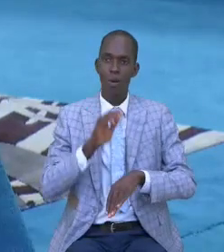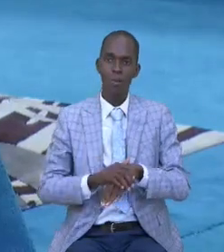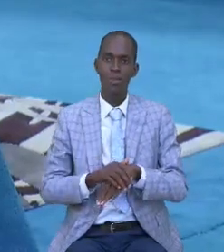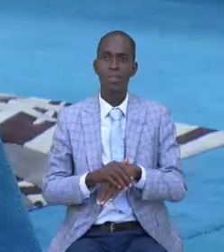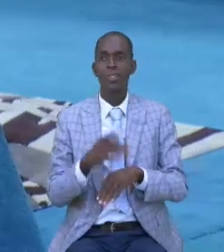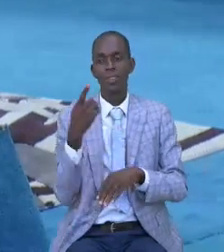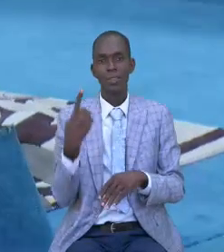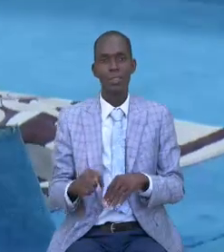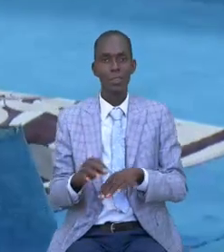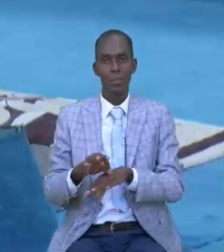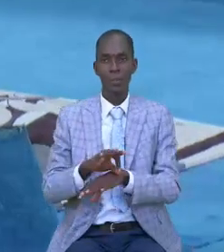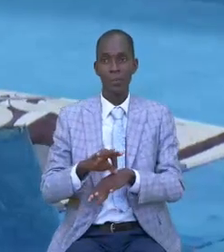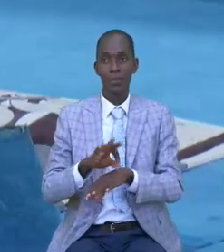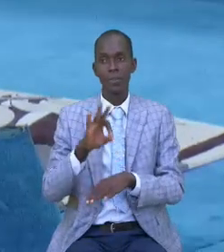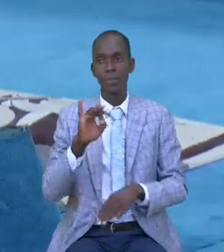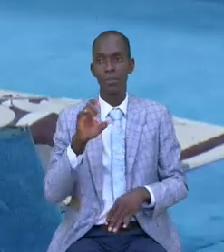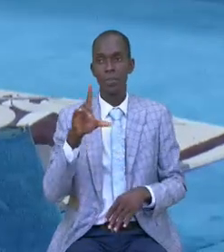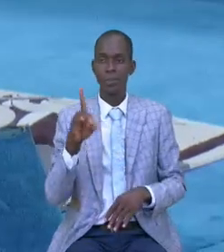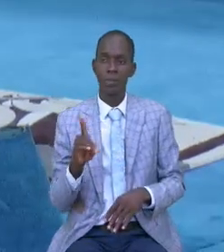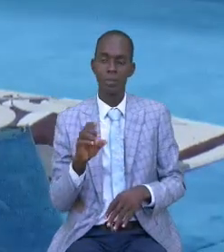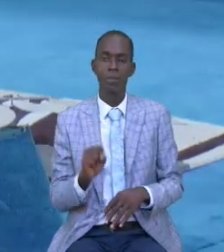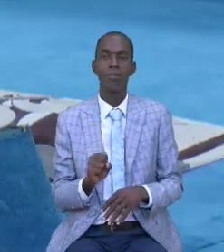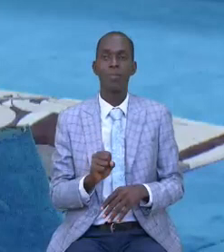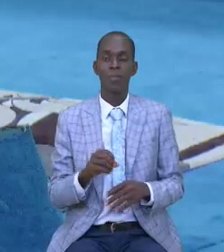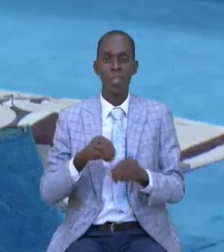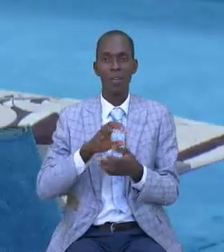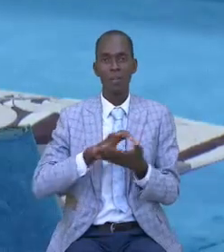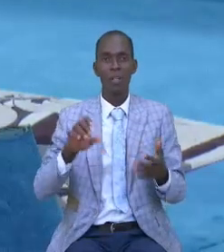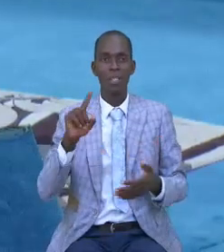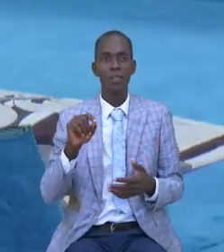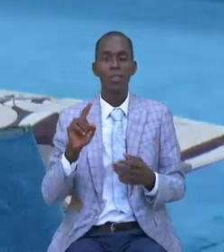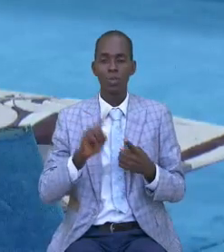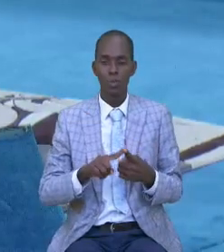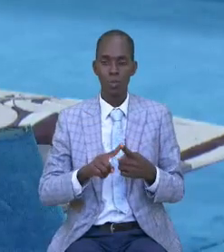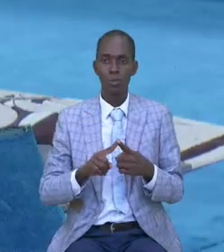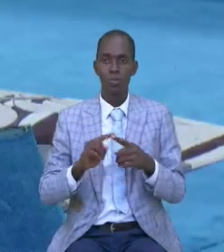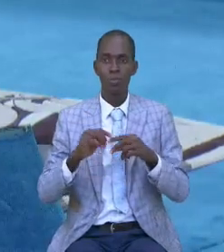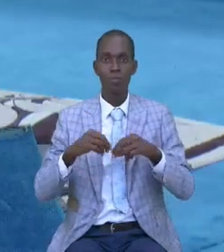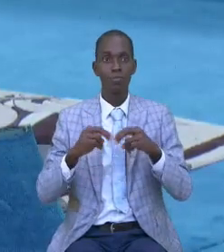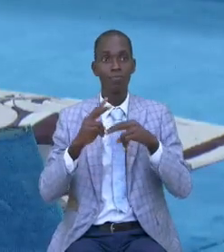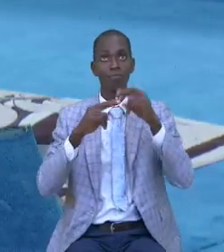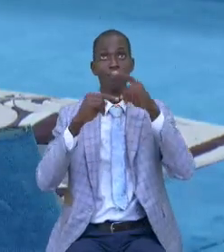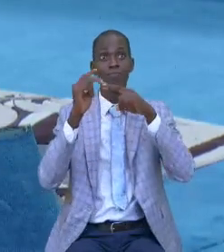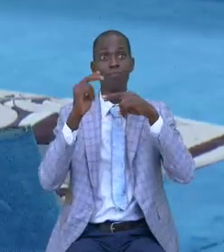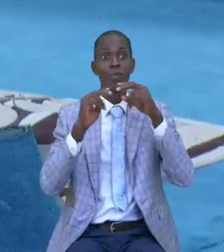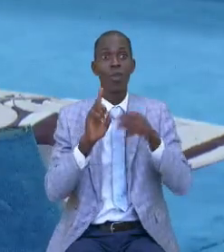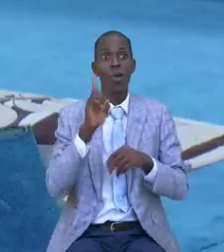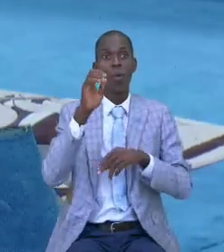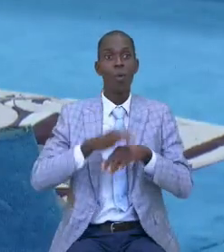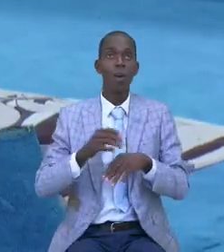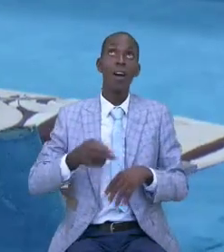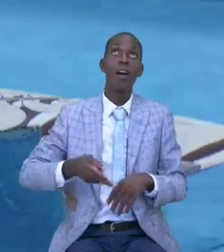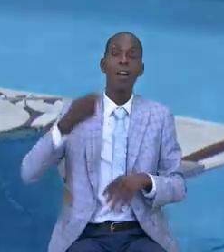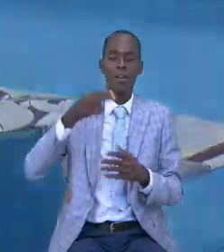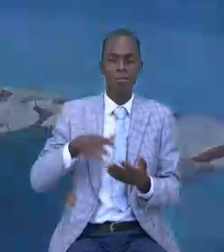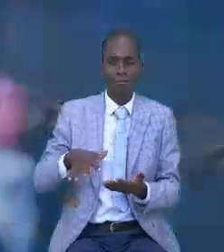the fields. In verse 11, it says, to search up on high those